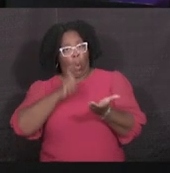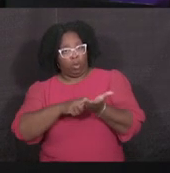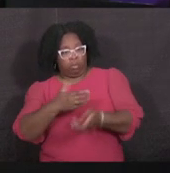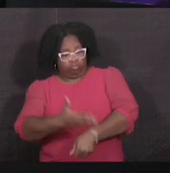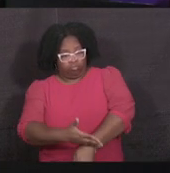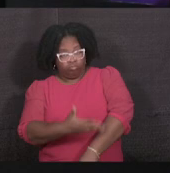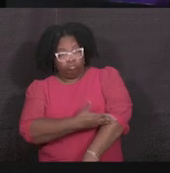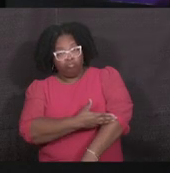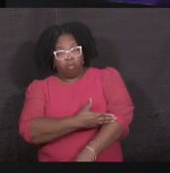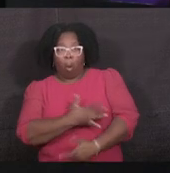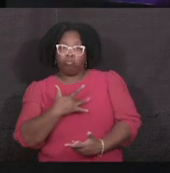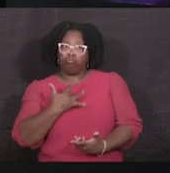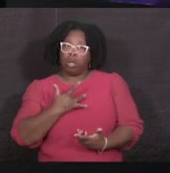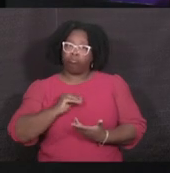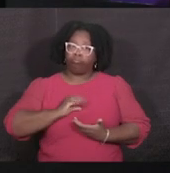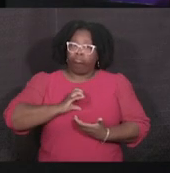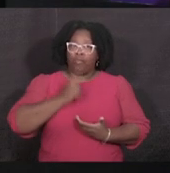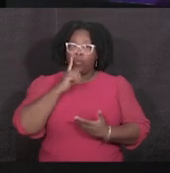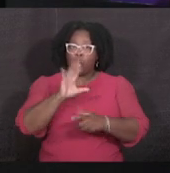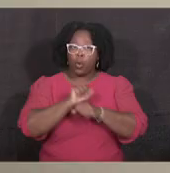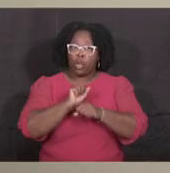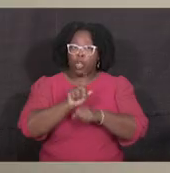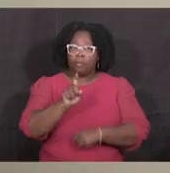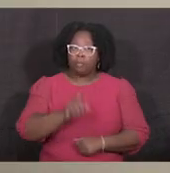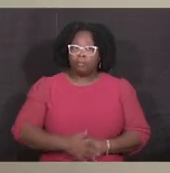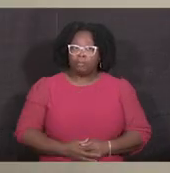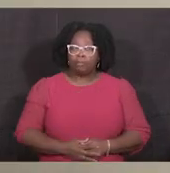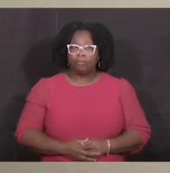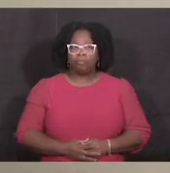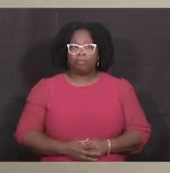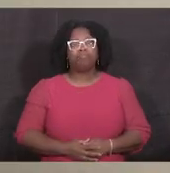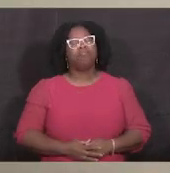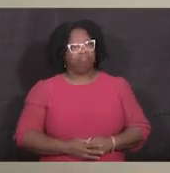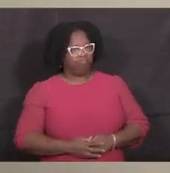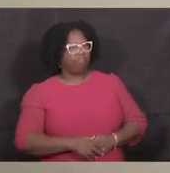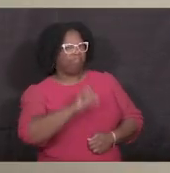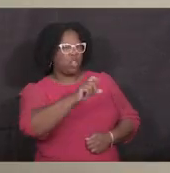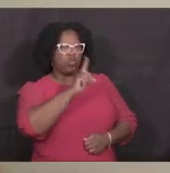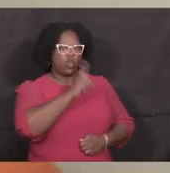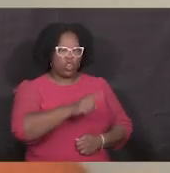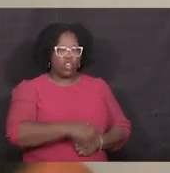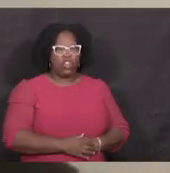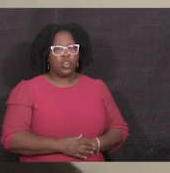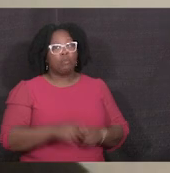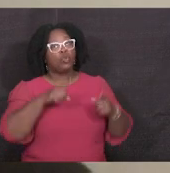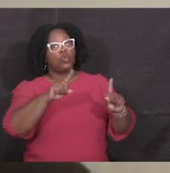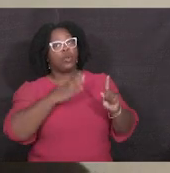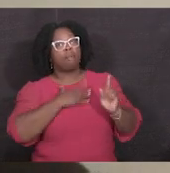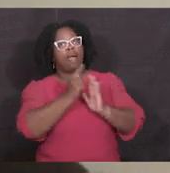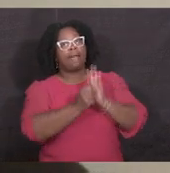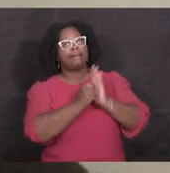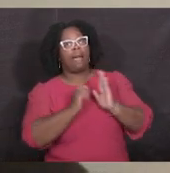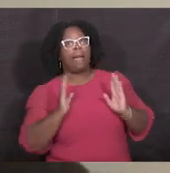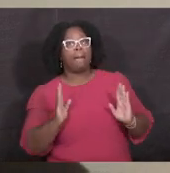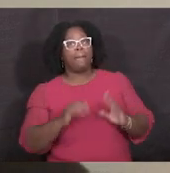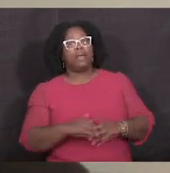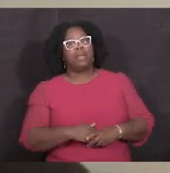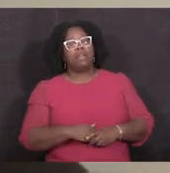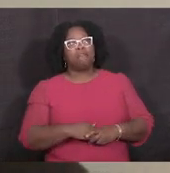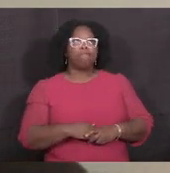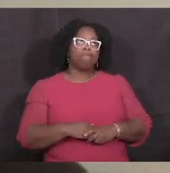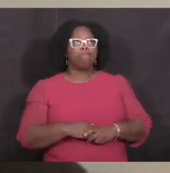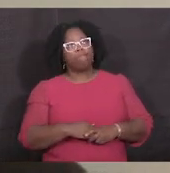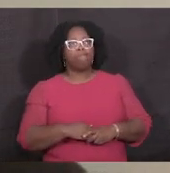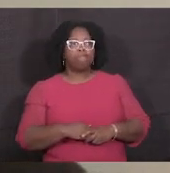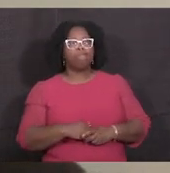is encouraging to the work. Yeah, sure. So during my time sort of doing